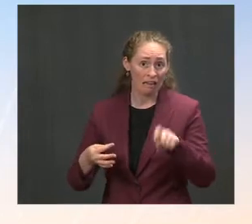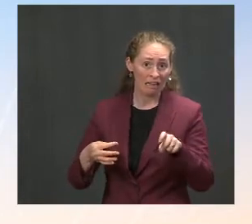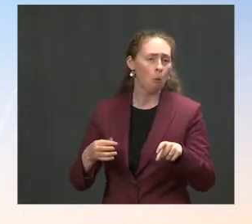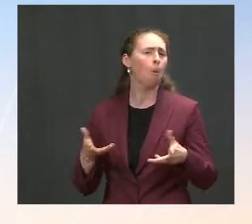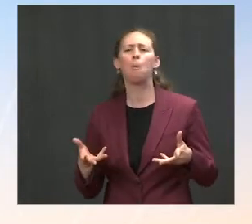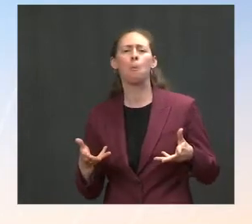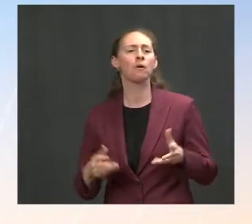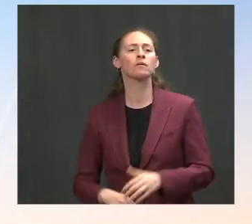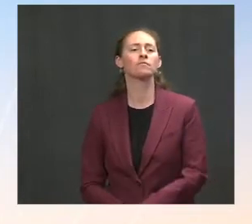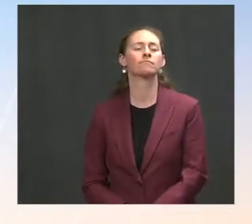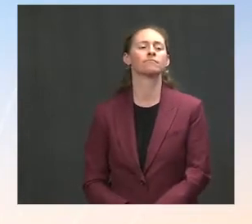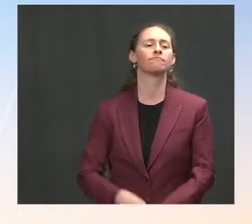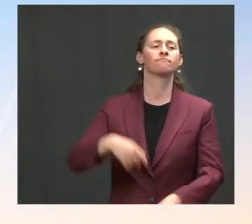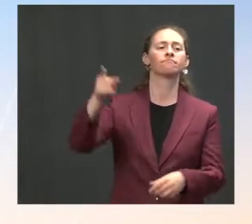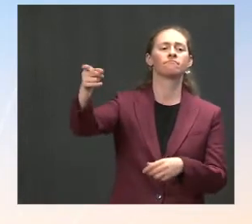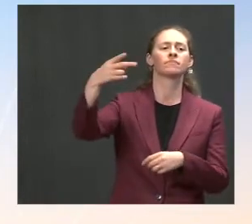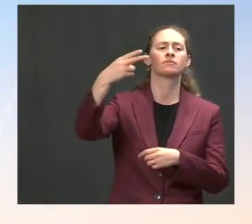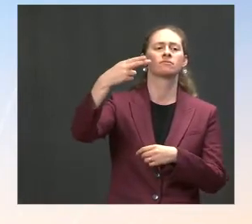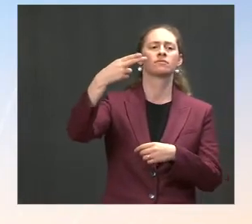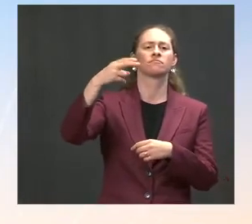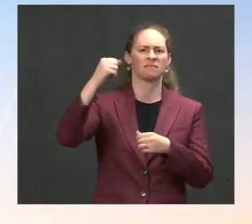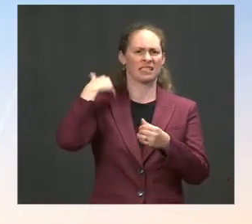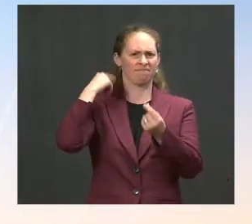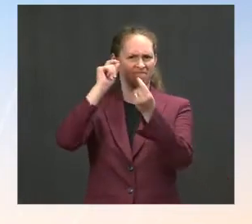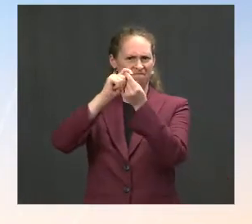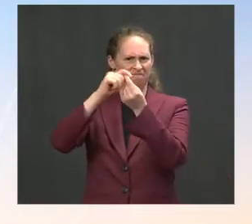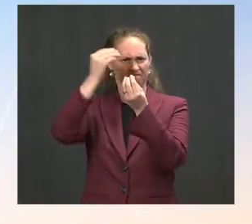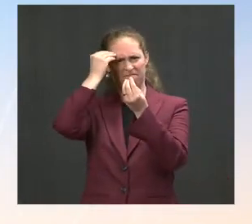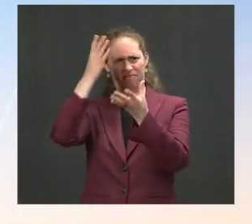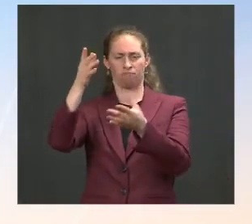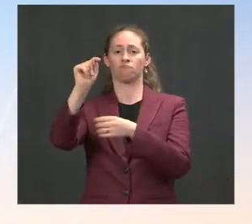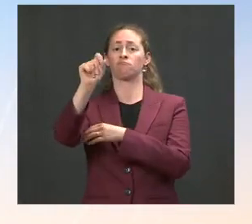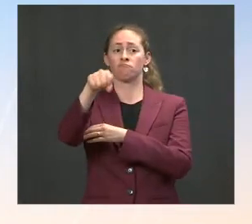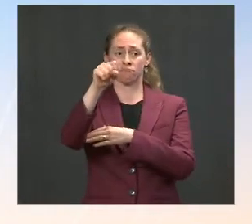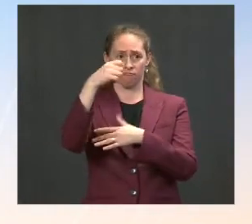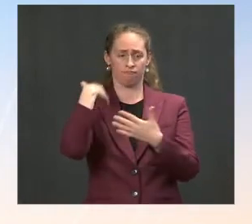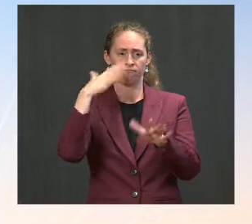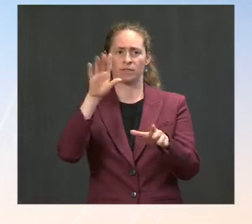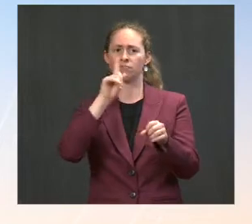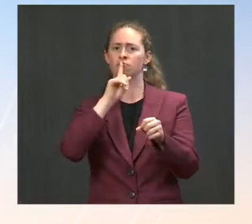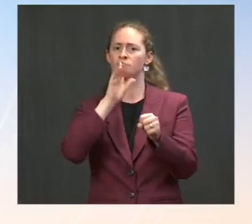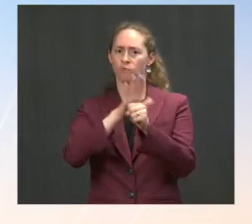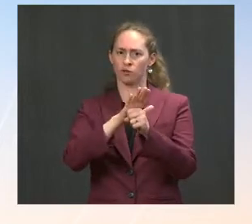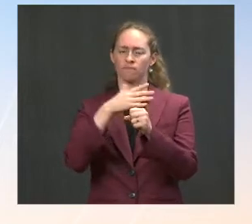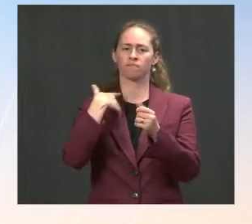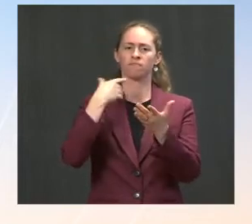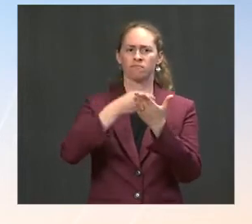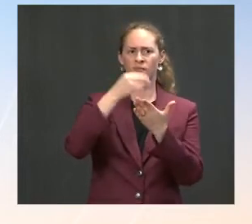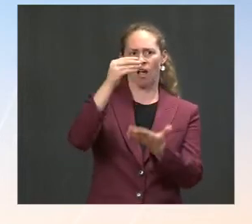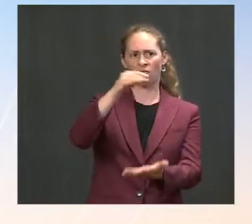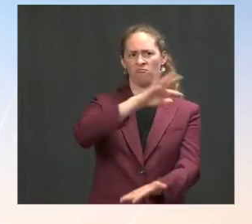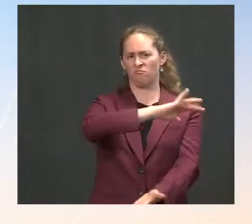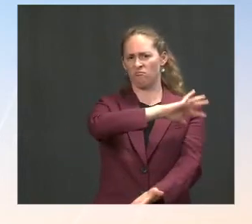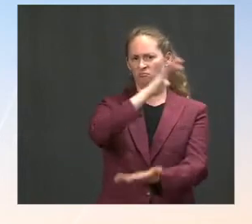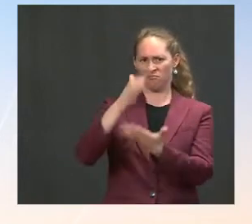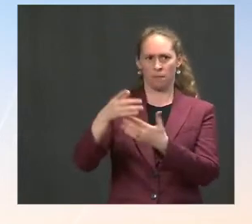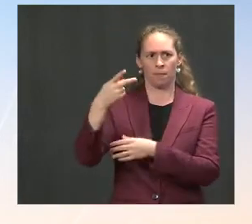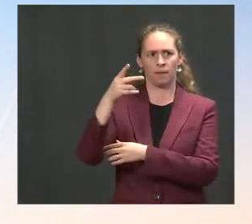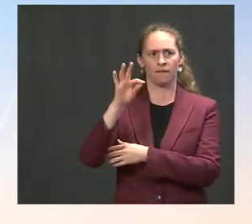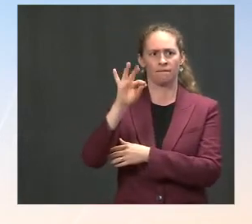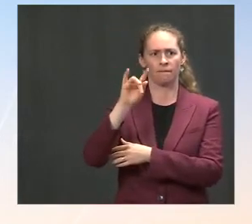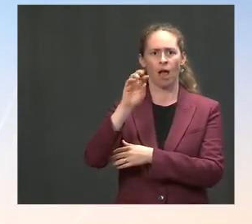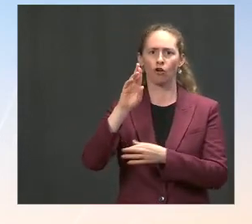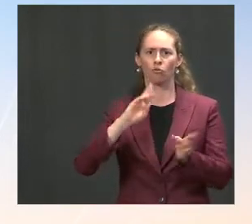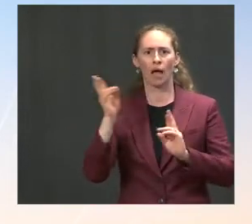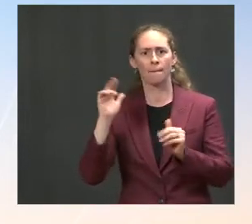all the specifics, but yes, we have made that purchase. Here's the bottom line. We've always prepared for every scenario. The federal government